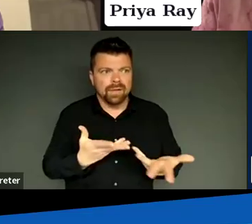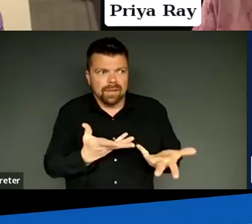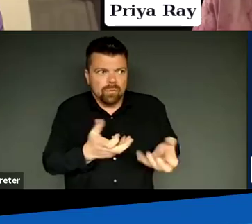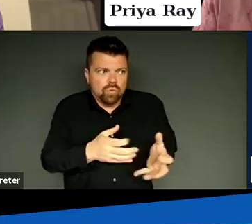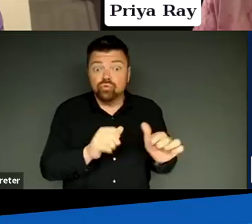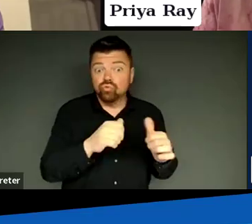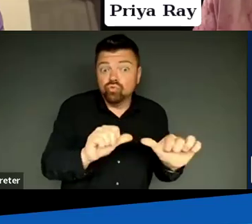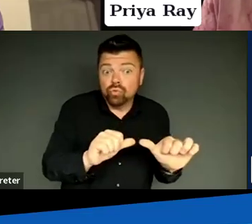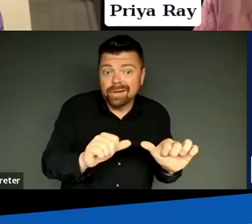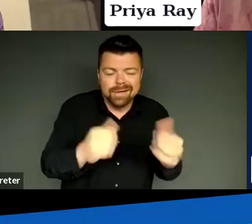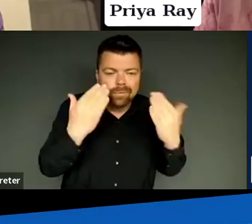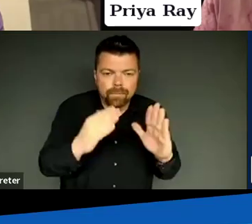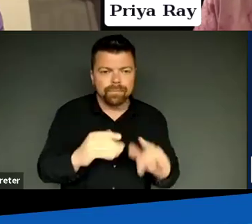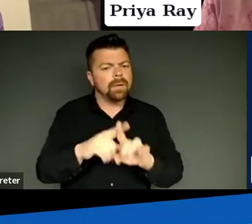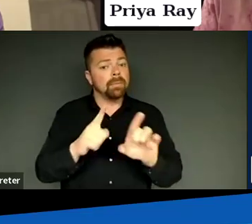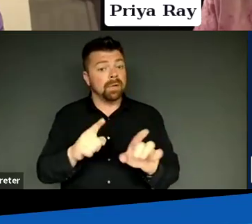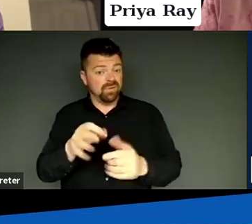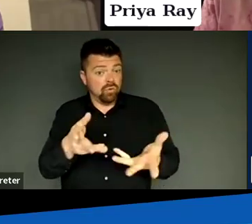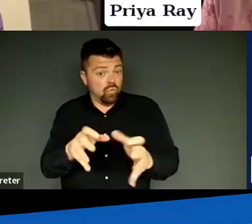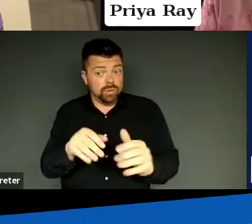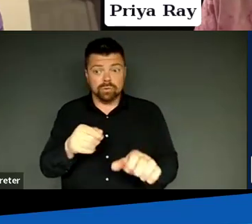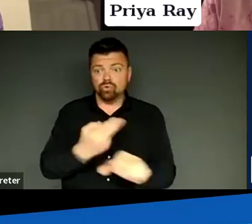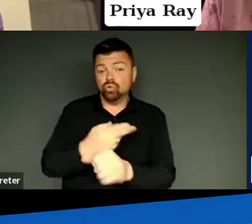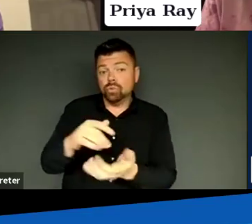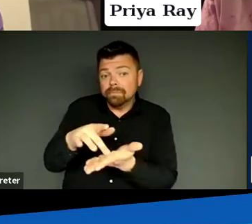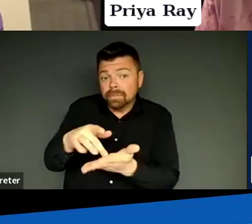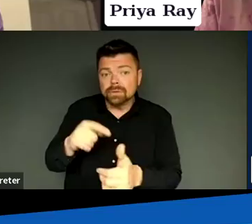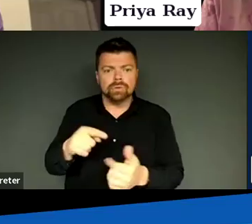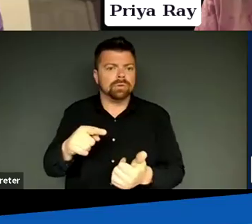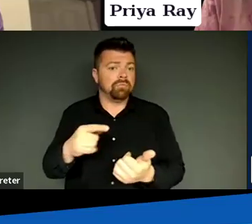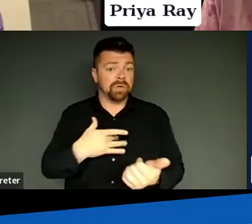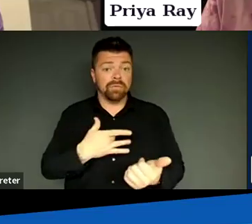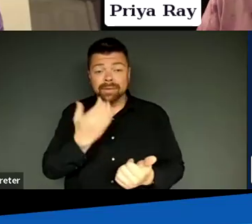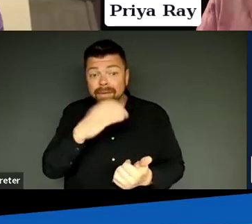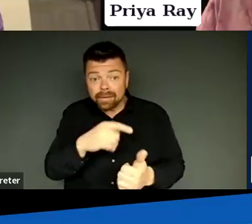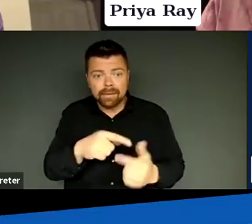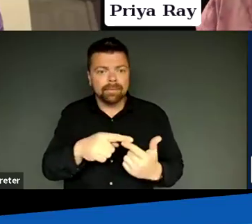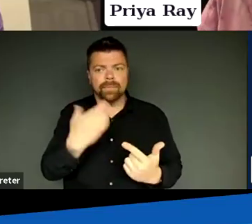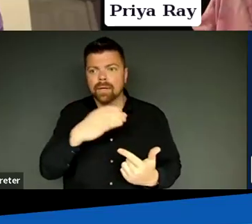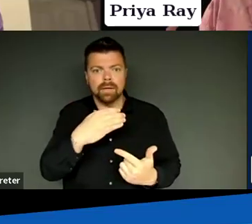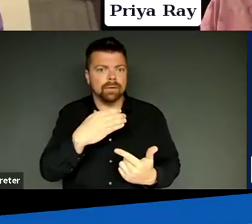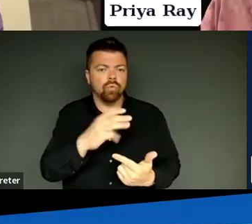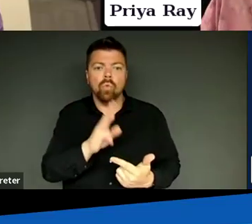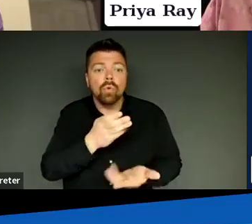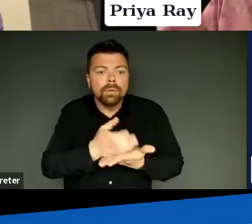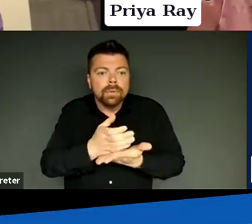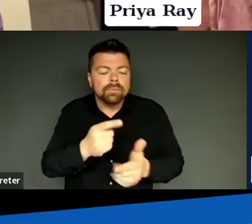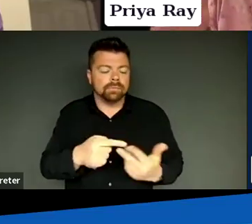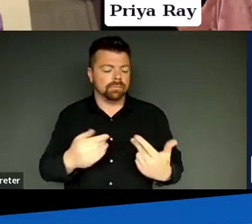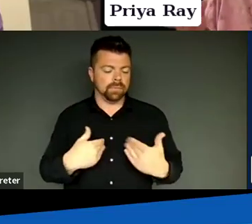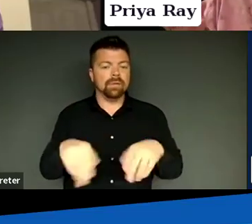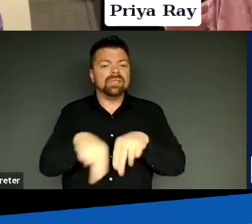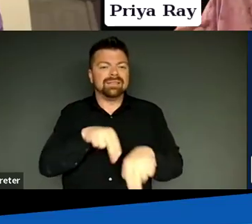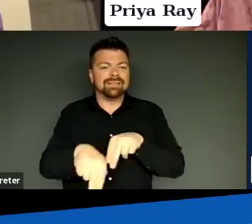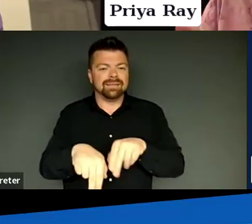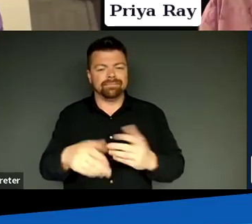But if you don't want to use drugs, I feel like heat, hot water bottles. I have this sock. This is like,